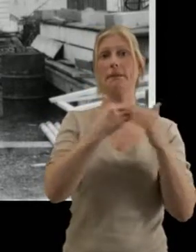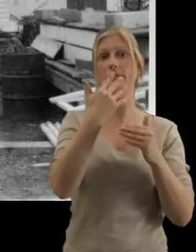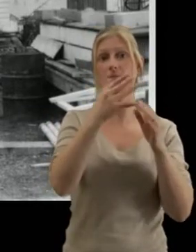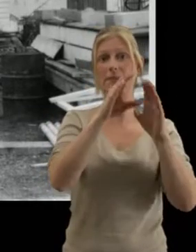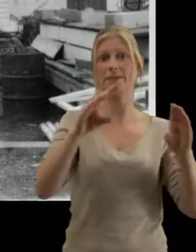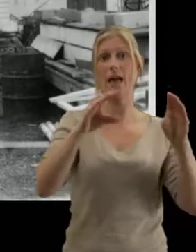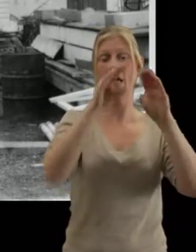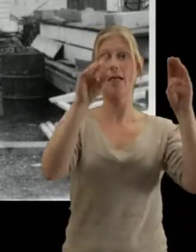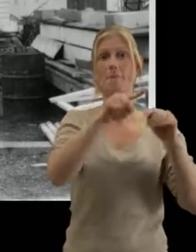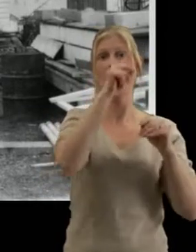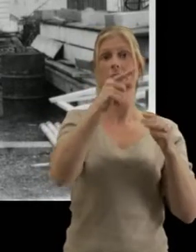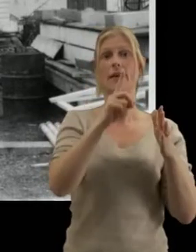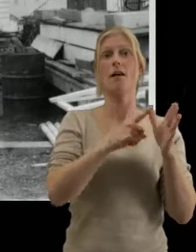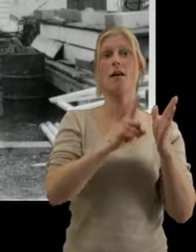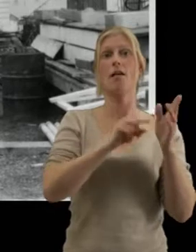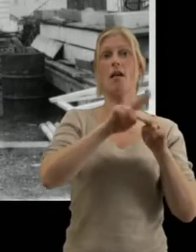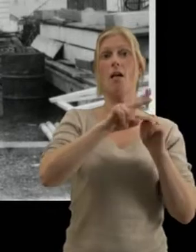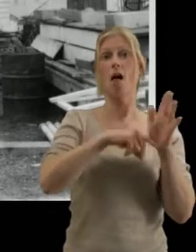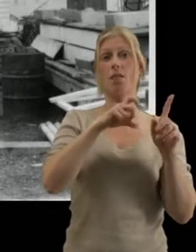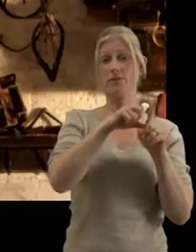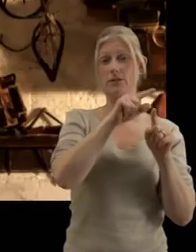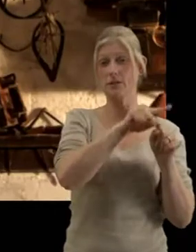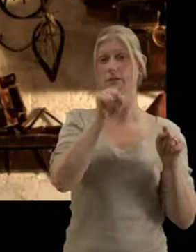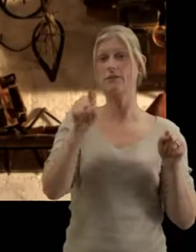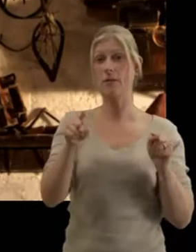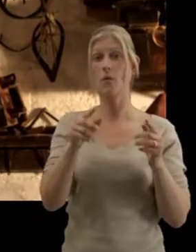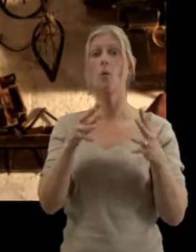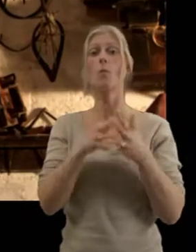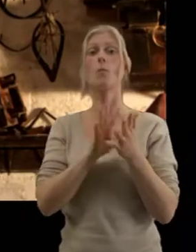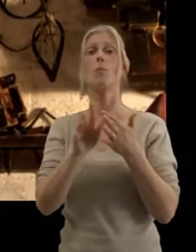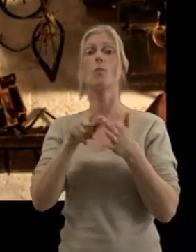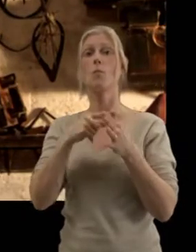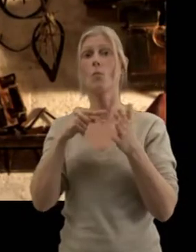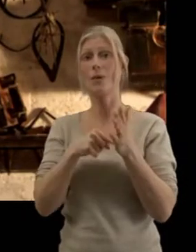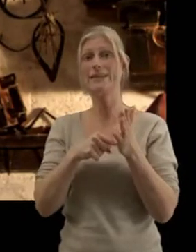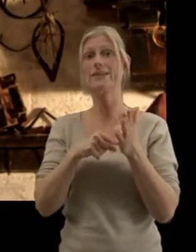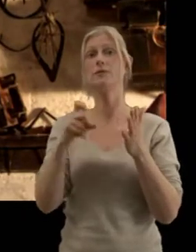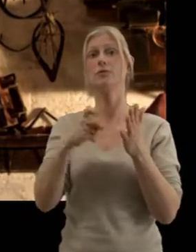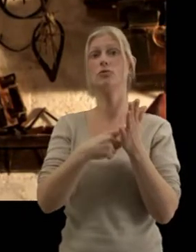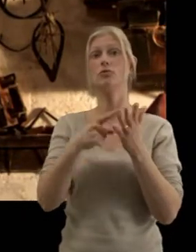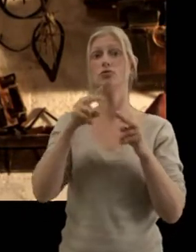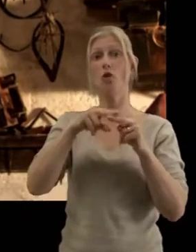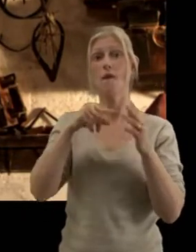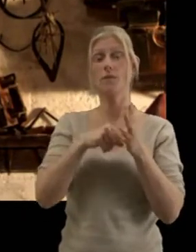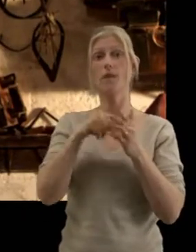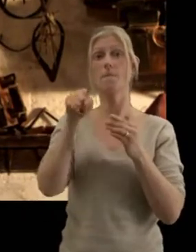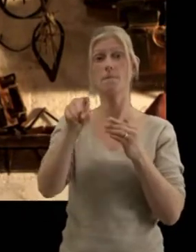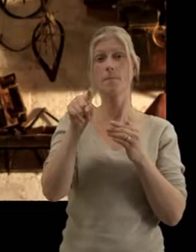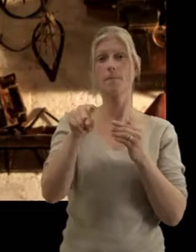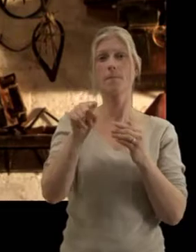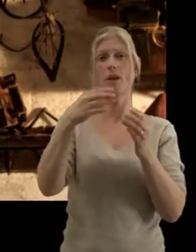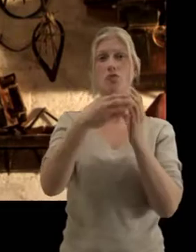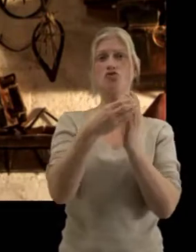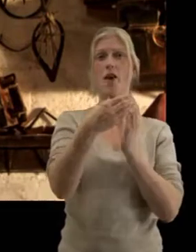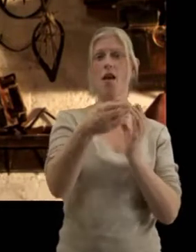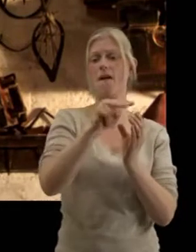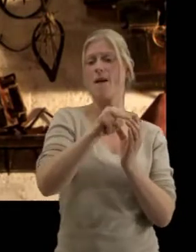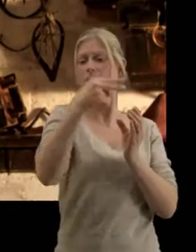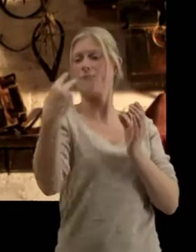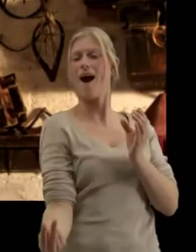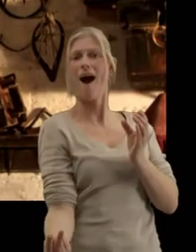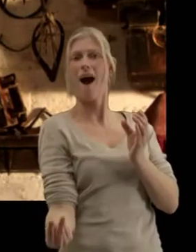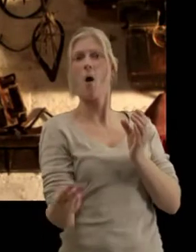in Alford, they were here. Then there was a millwright called Wheatcroft. He fell out of a cradle at, I think